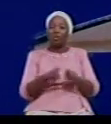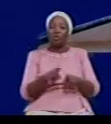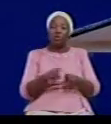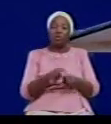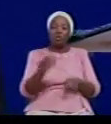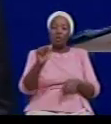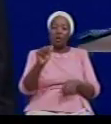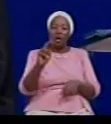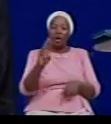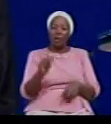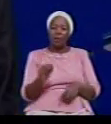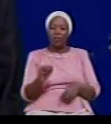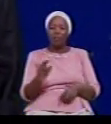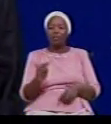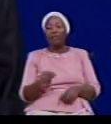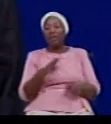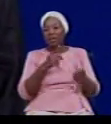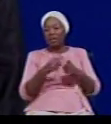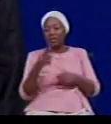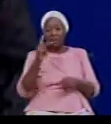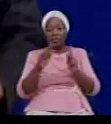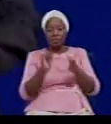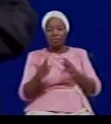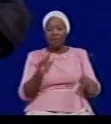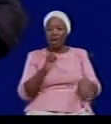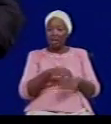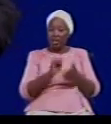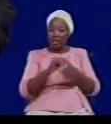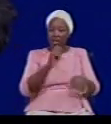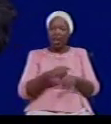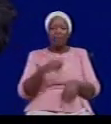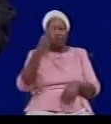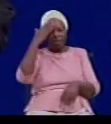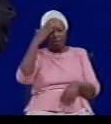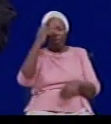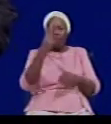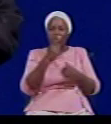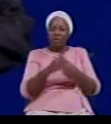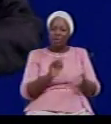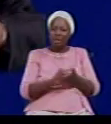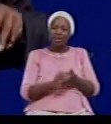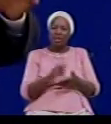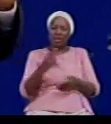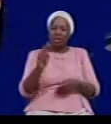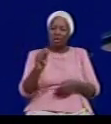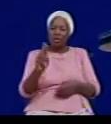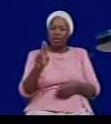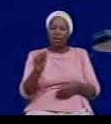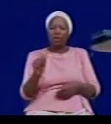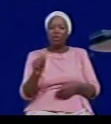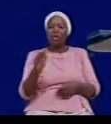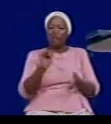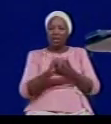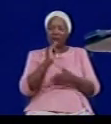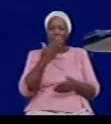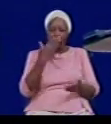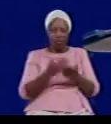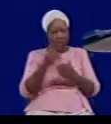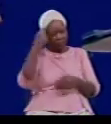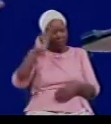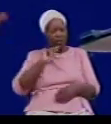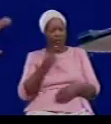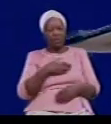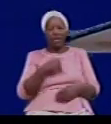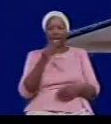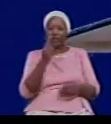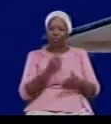the people of that time, they knew what nuts are very good for us and what nuts have a real value, and